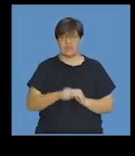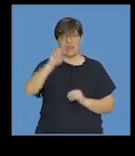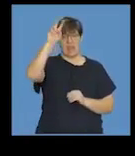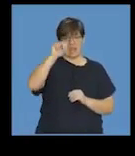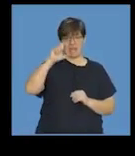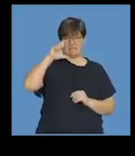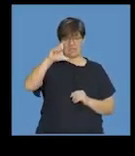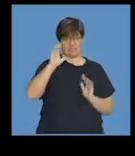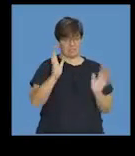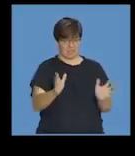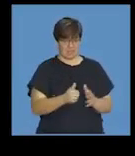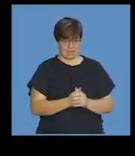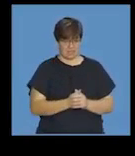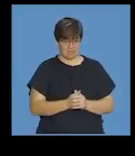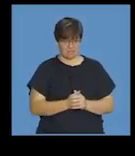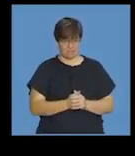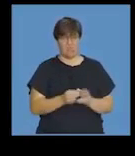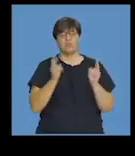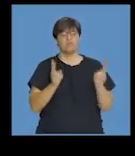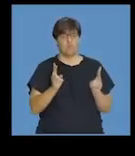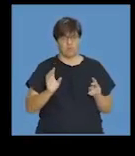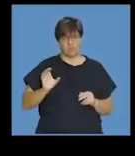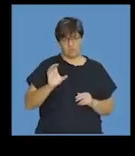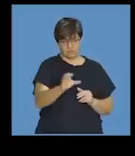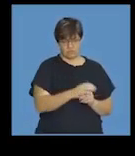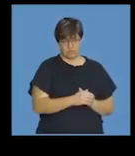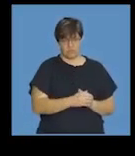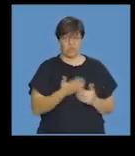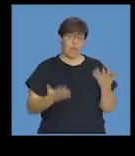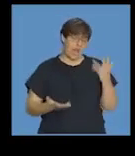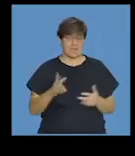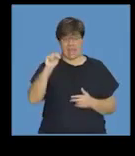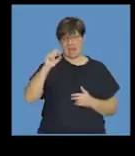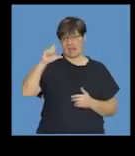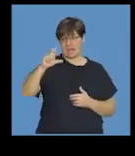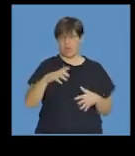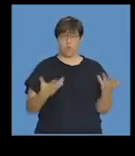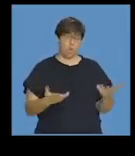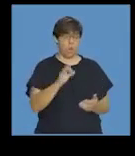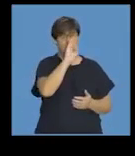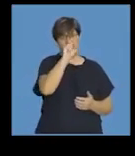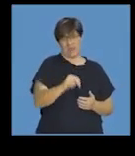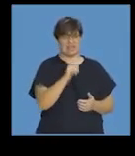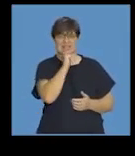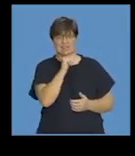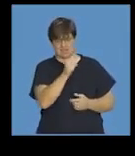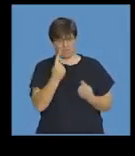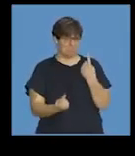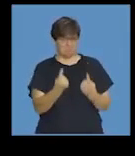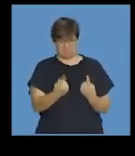capital N, and that's the normal force. So you may be using a capital N, you may be using Fn, it doesn't